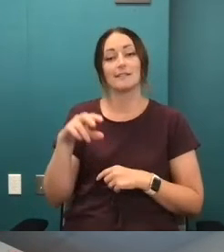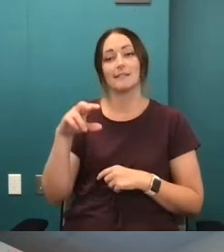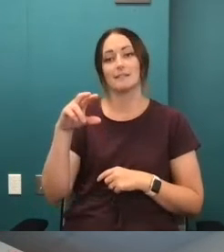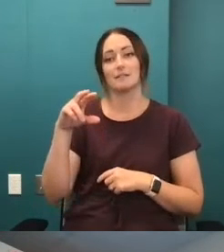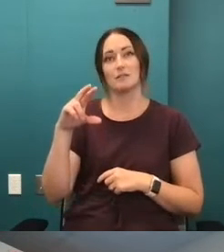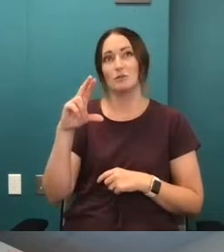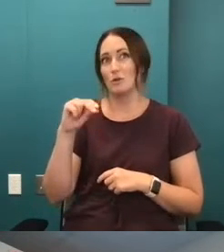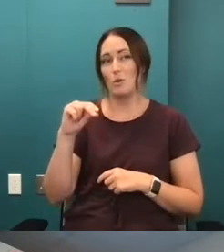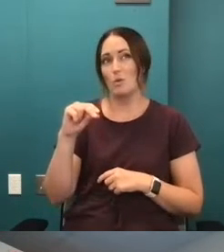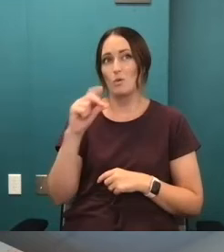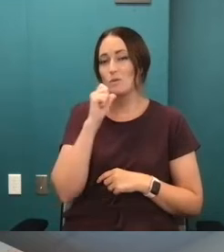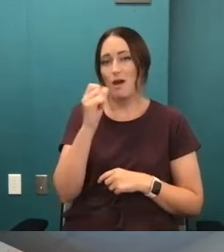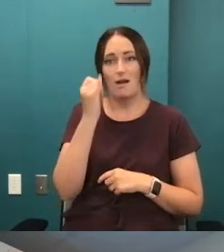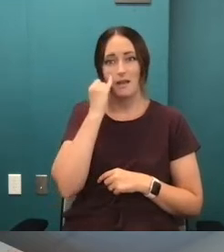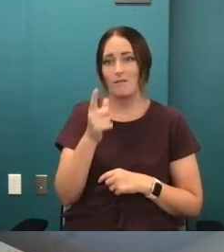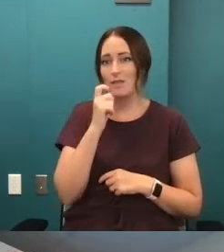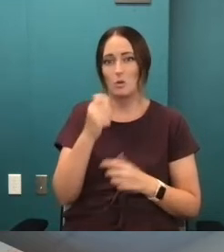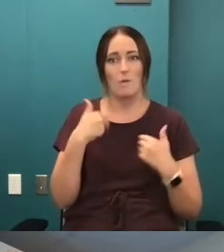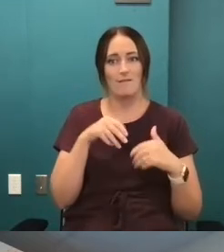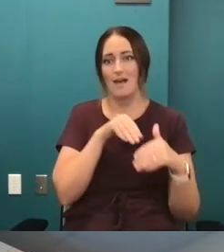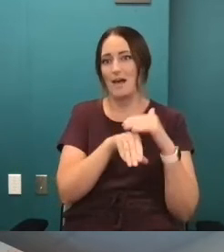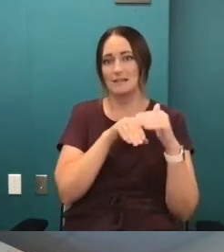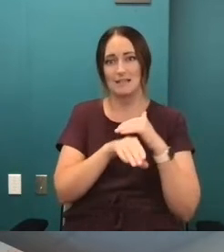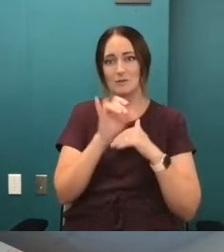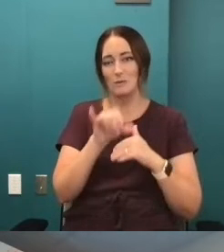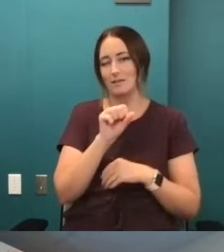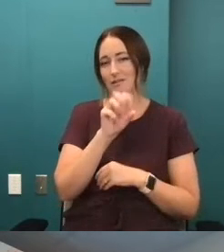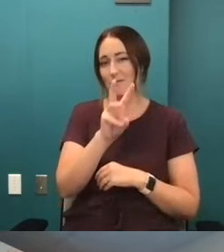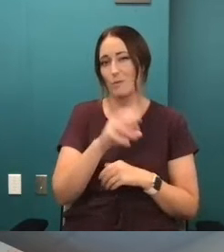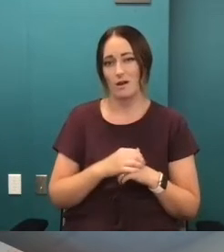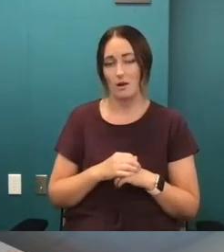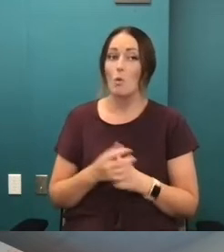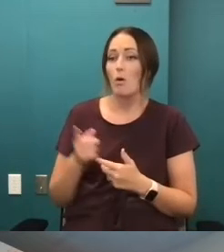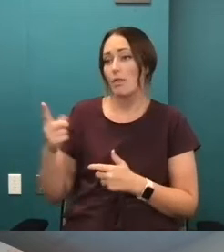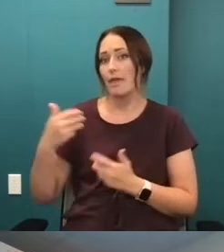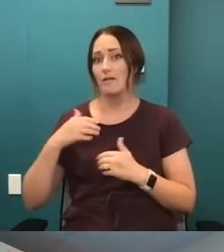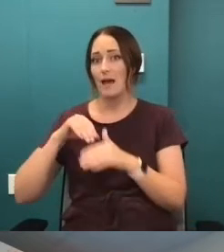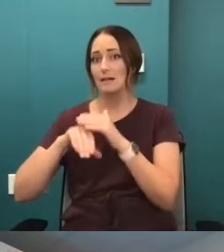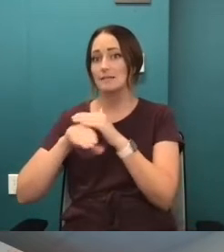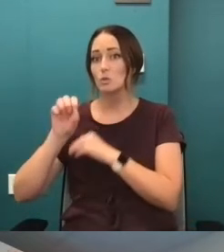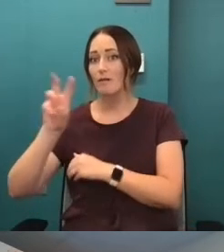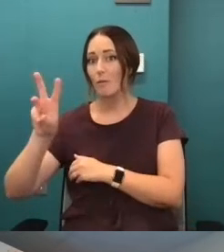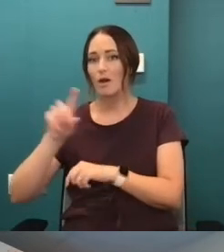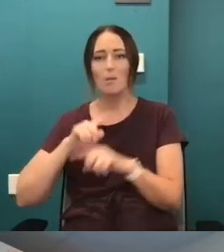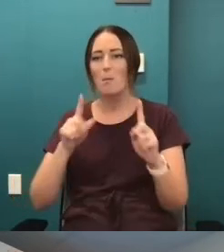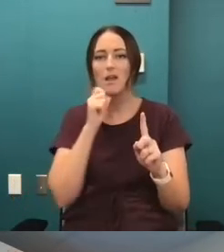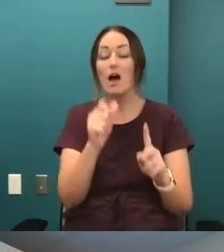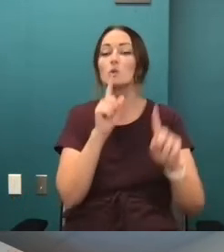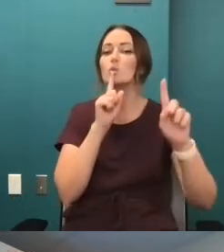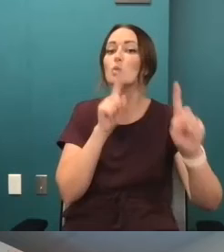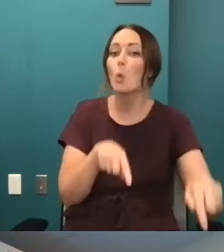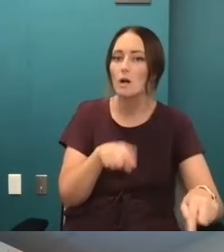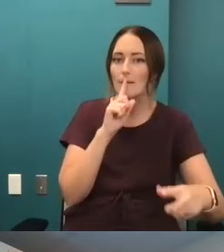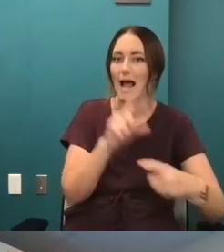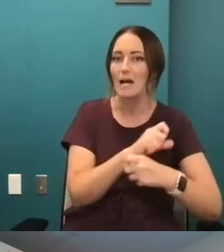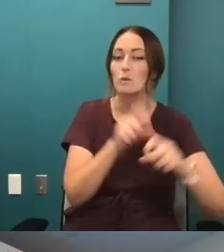have access to that kind of software, no. Well, they have access to the software, but they don't have access to order the hearing